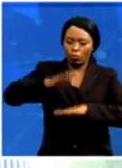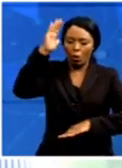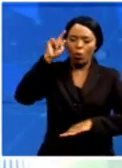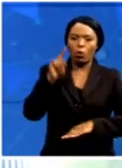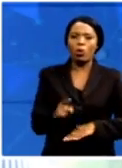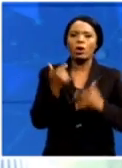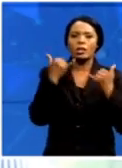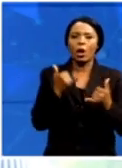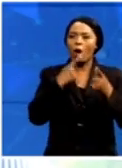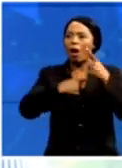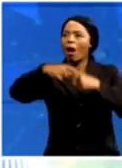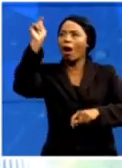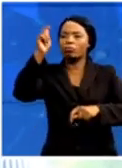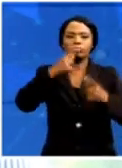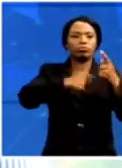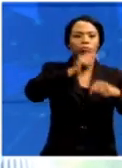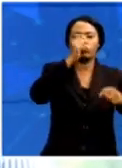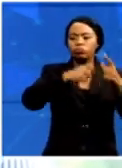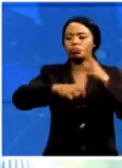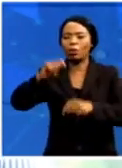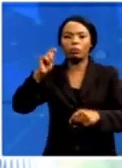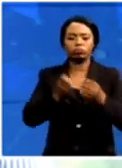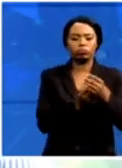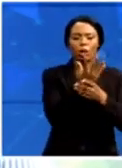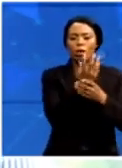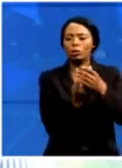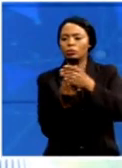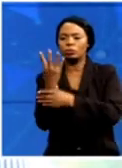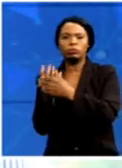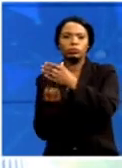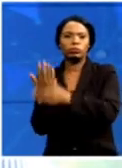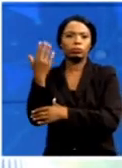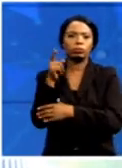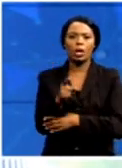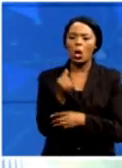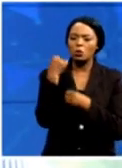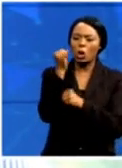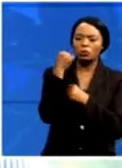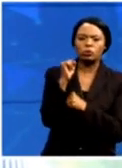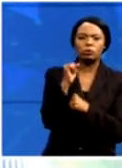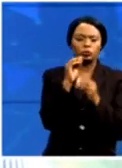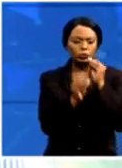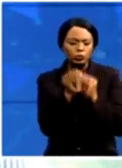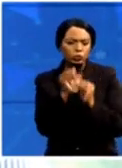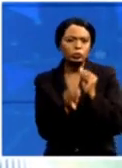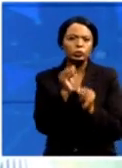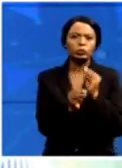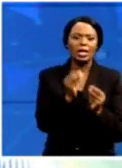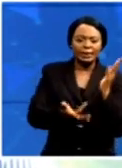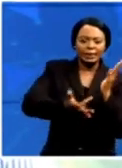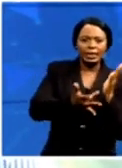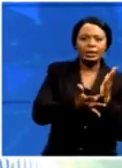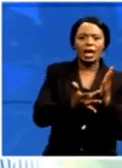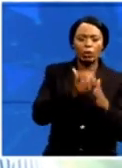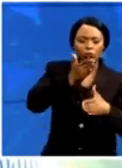that was happening, and it was a very mechanical, very technical job. Where do you plant